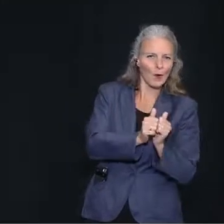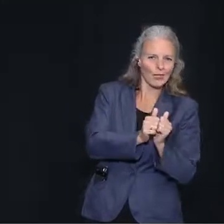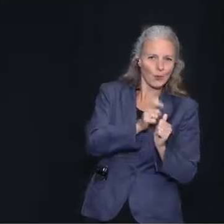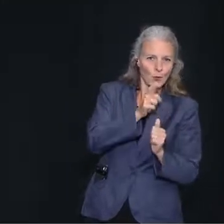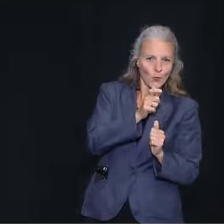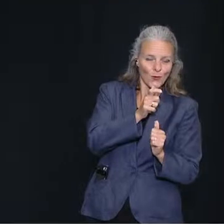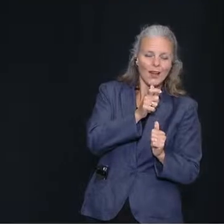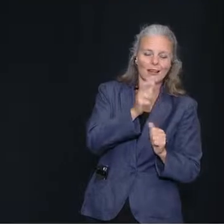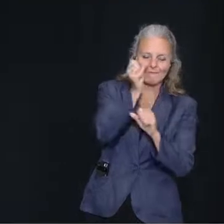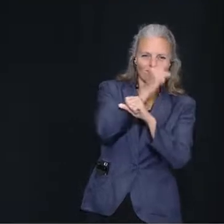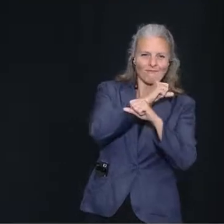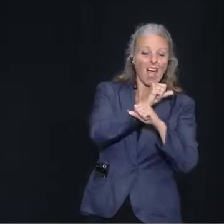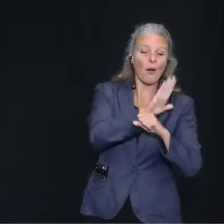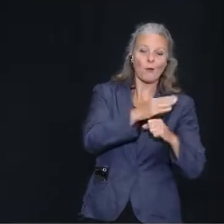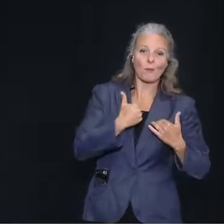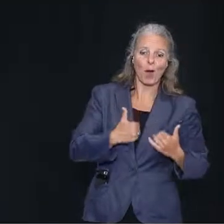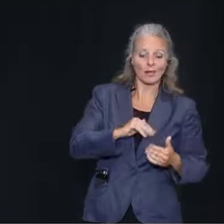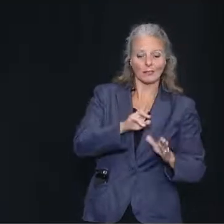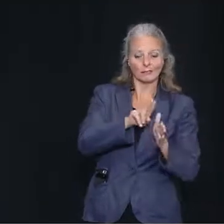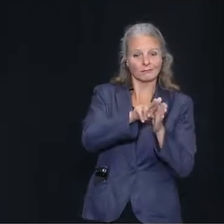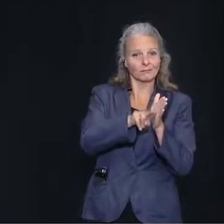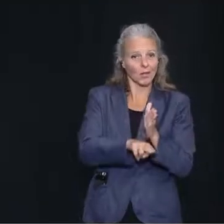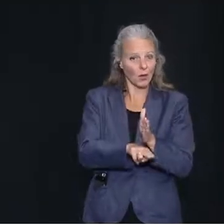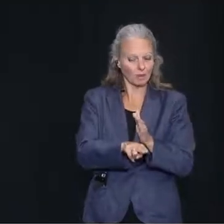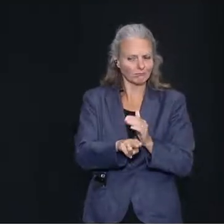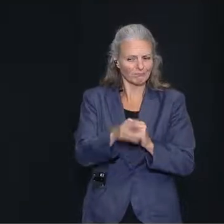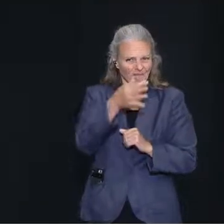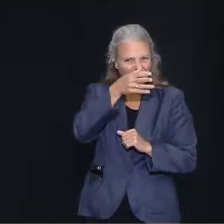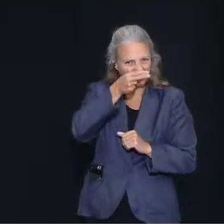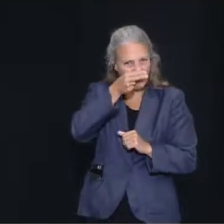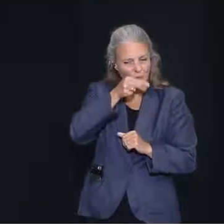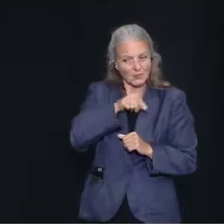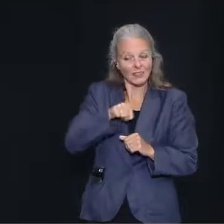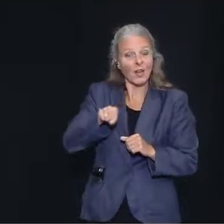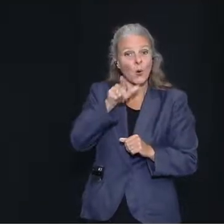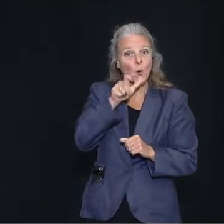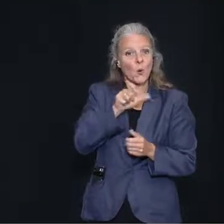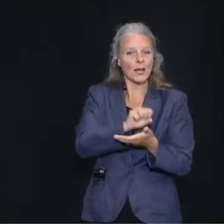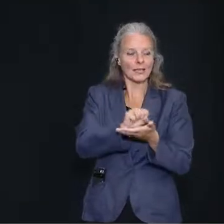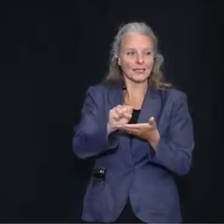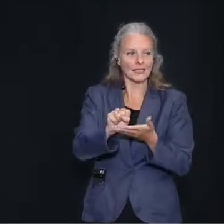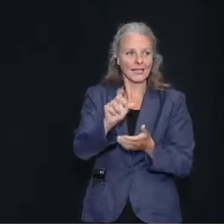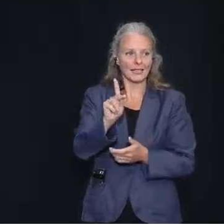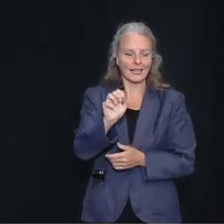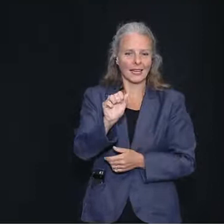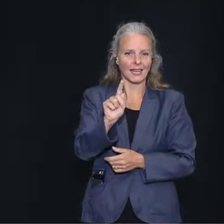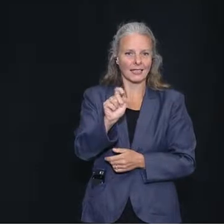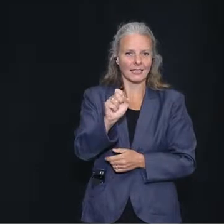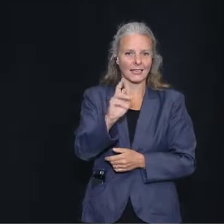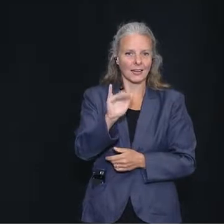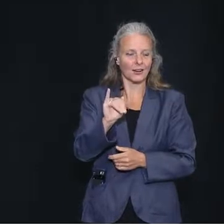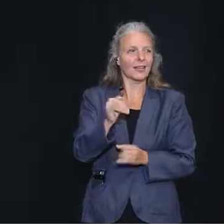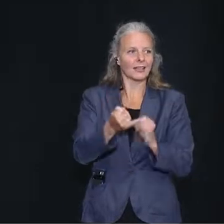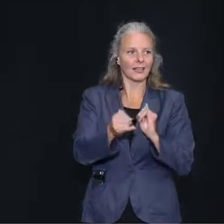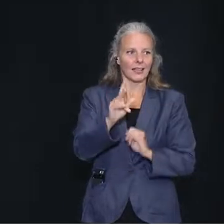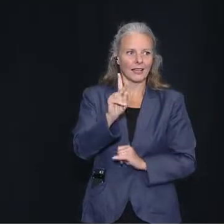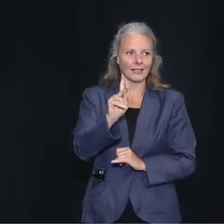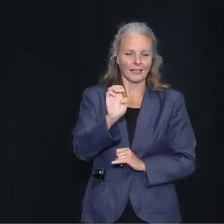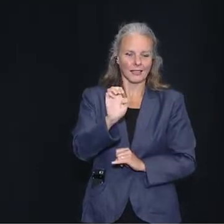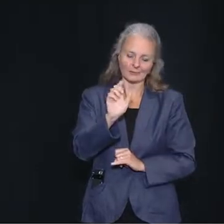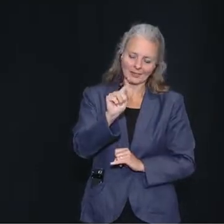here. I am thinking of Saint Kateri Tekakwitha. We venerate her for her holy